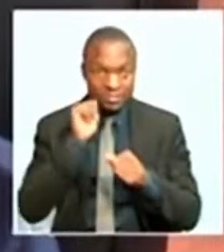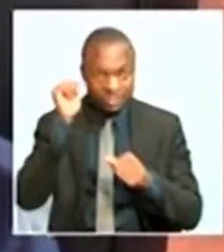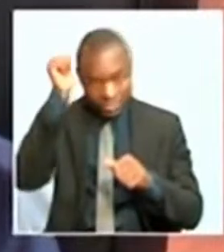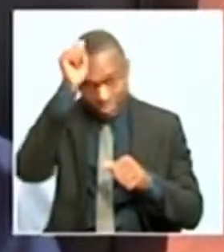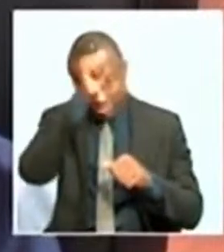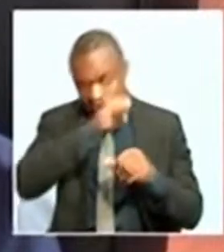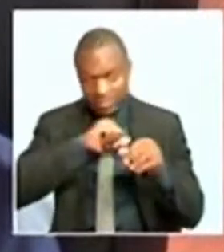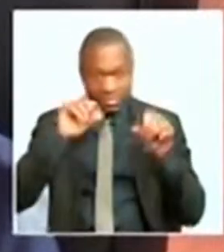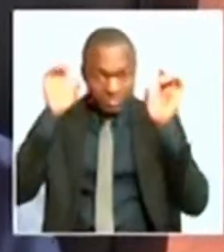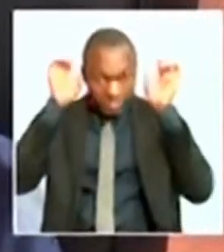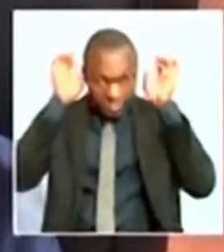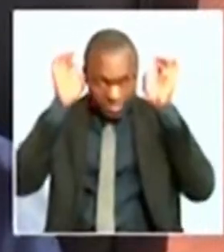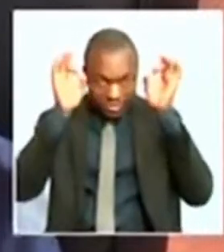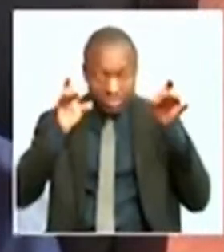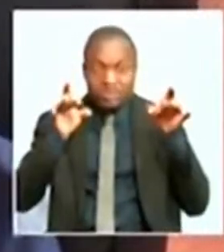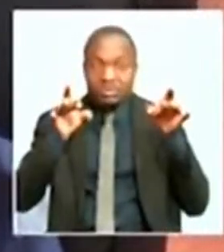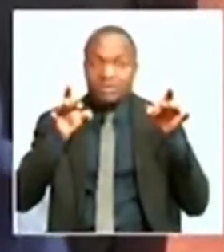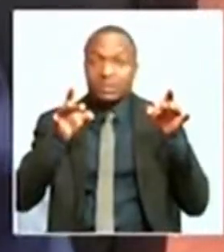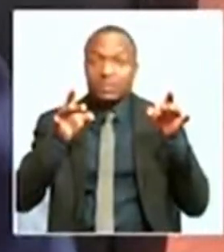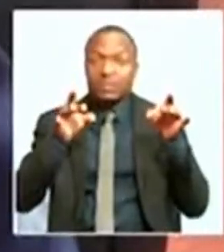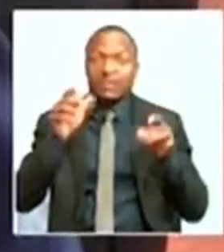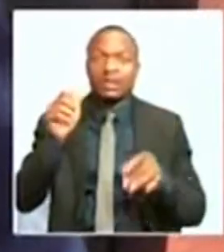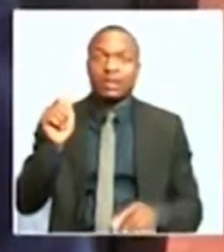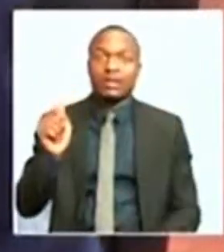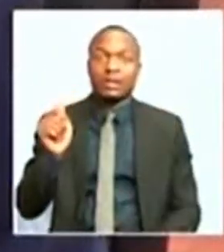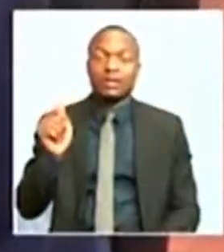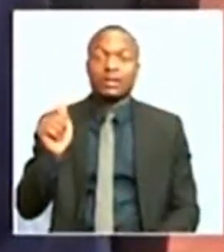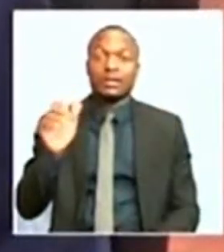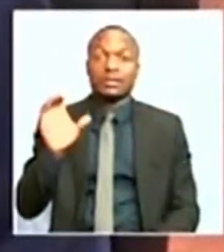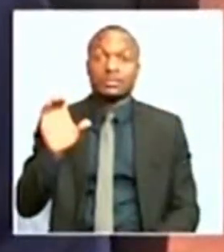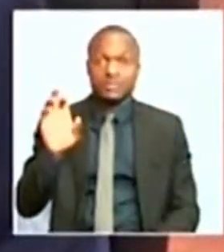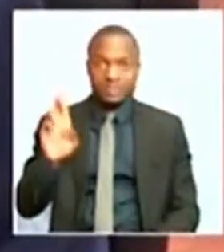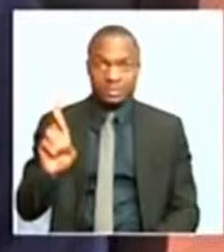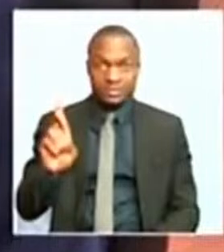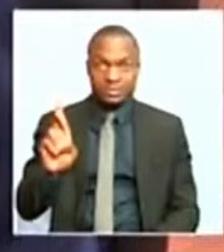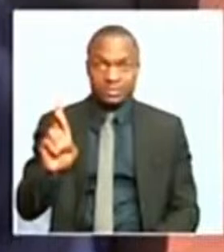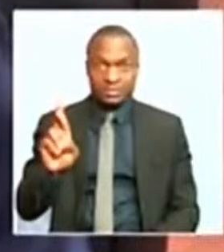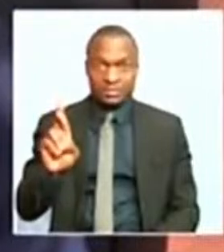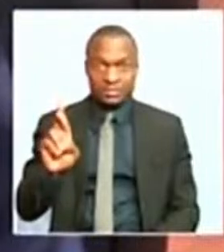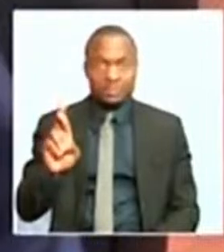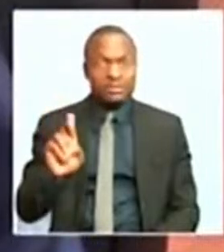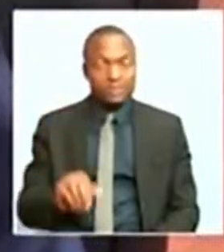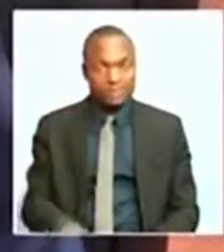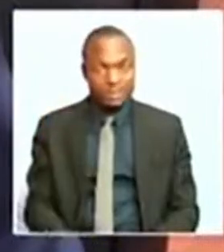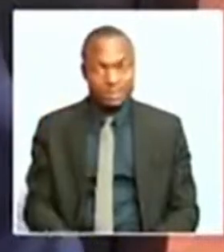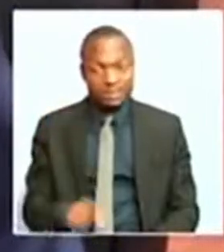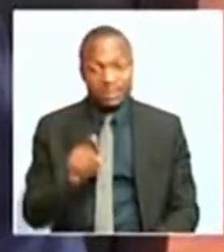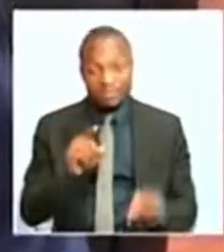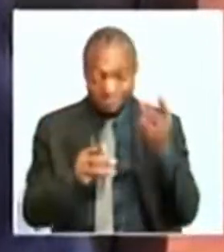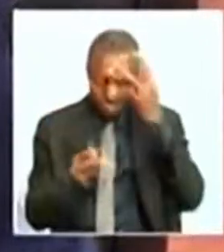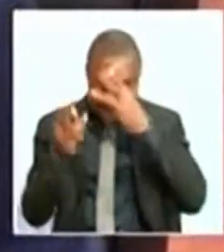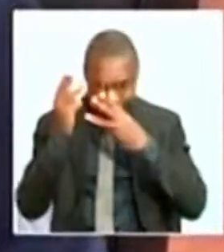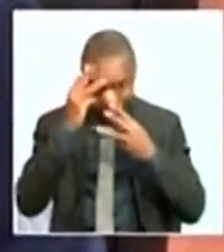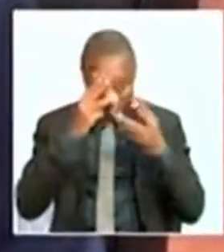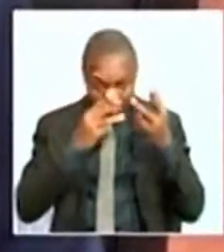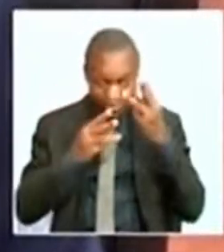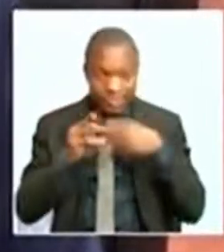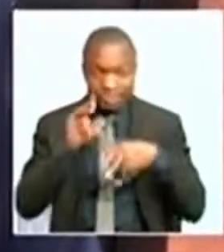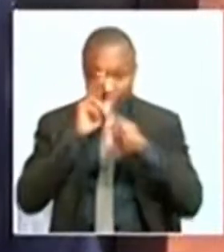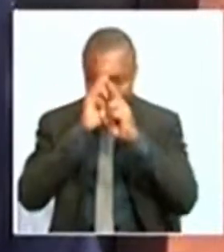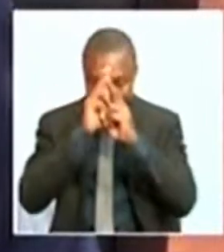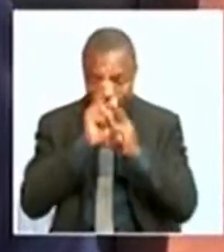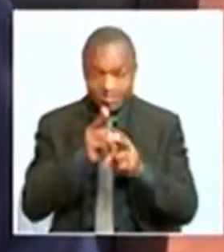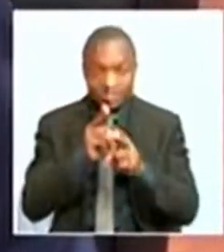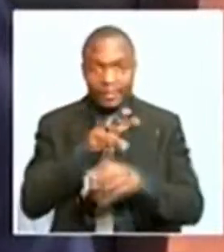Risk Capacity Agency. Yes. But I think in general, it's a concern that the